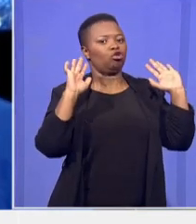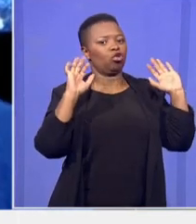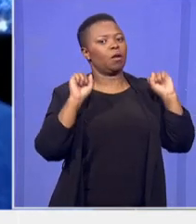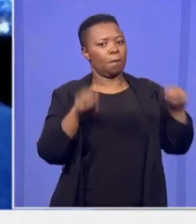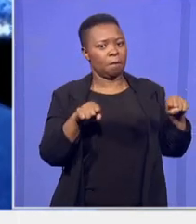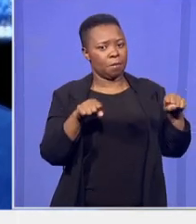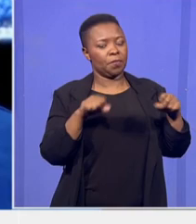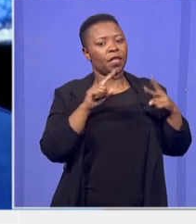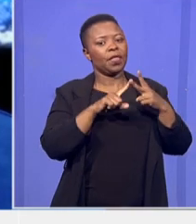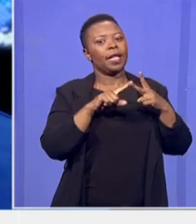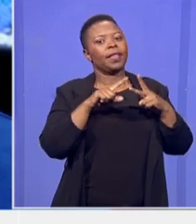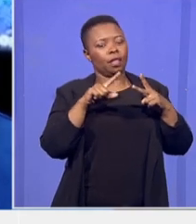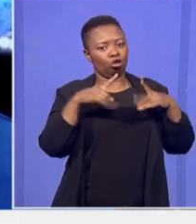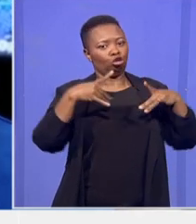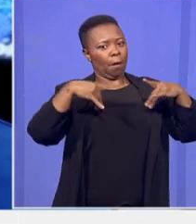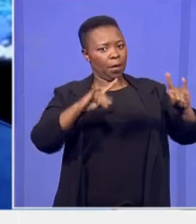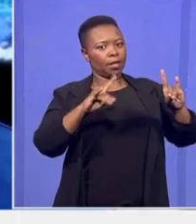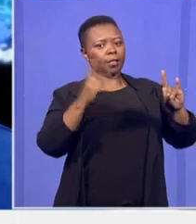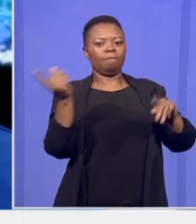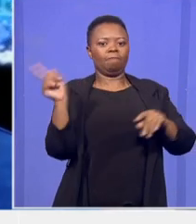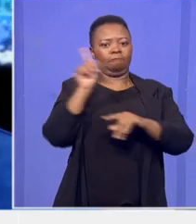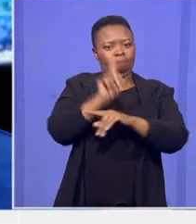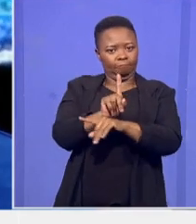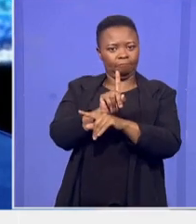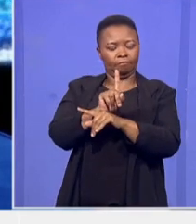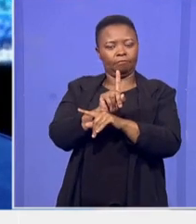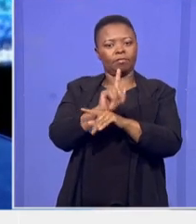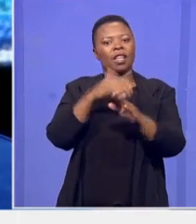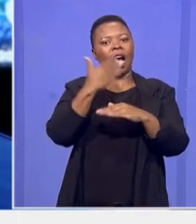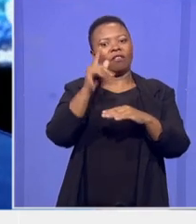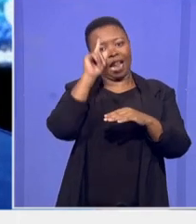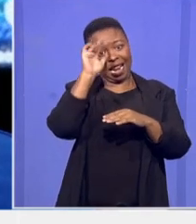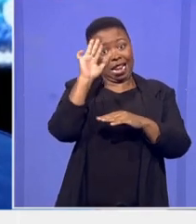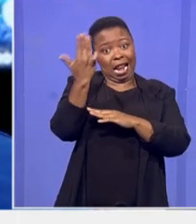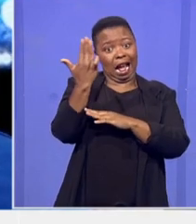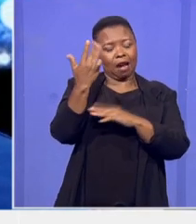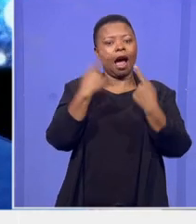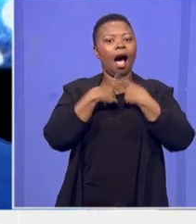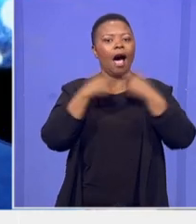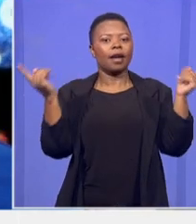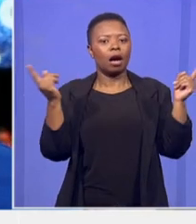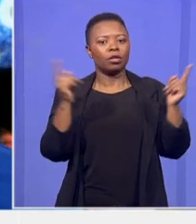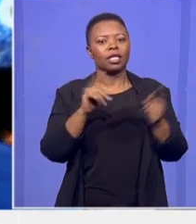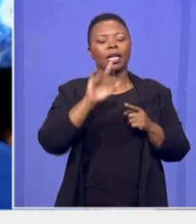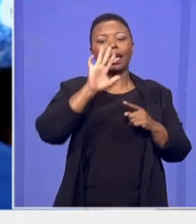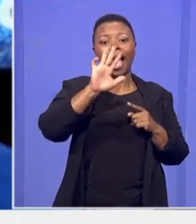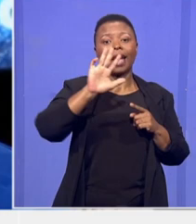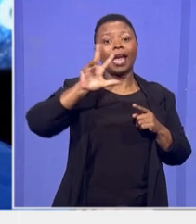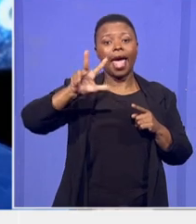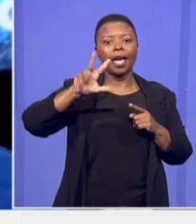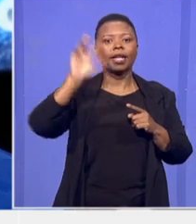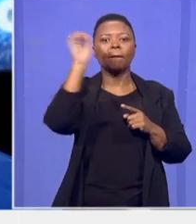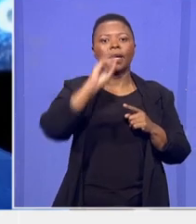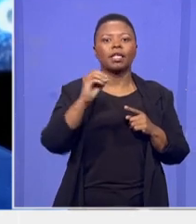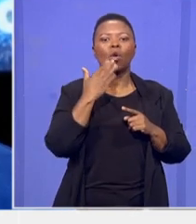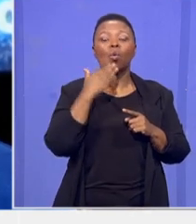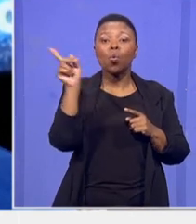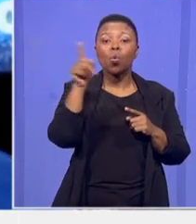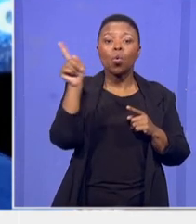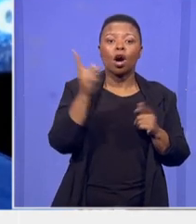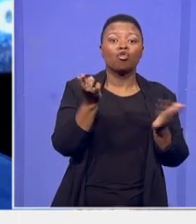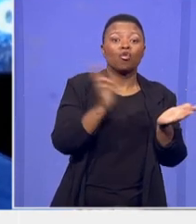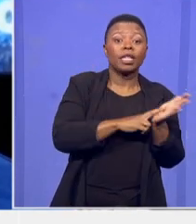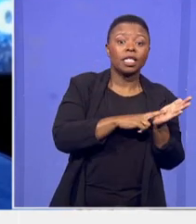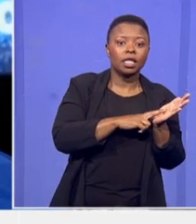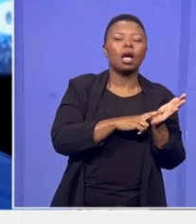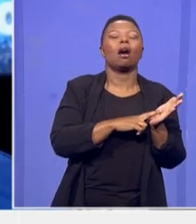presiding officers came on stage, I think, just after 9 to announce that 98% of those who registered, arrived and